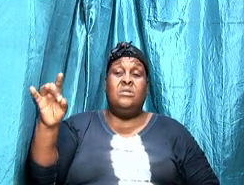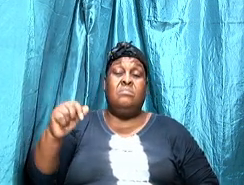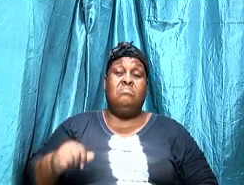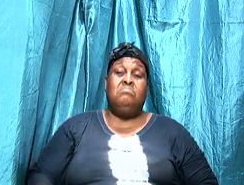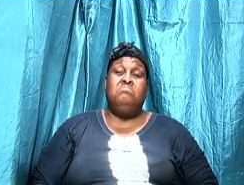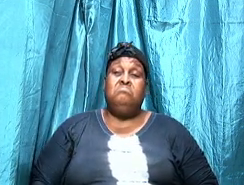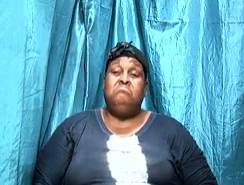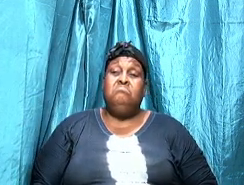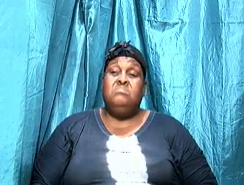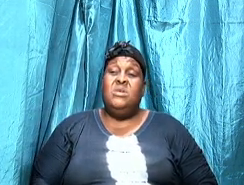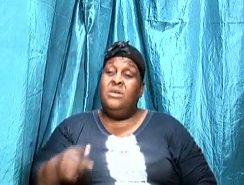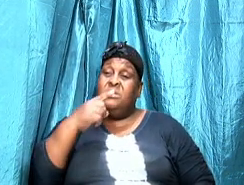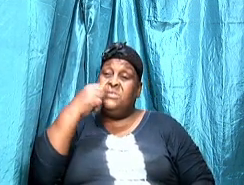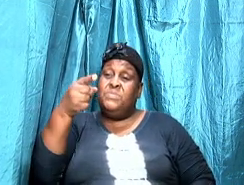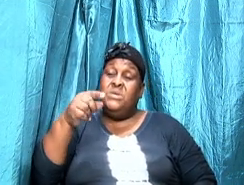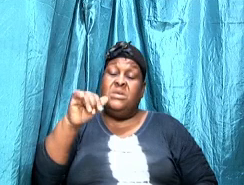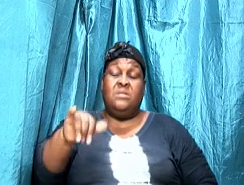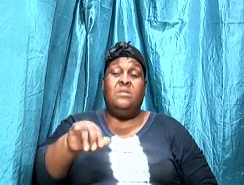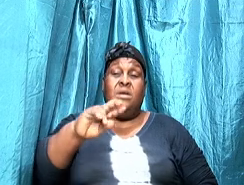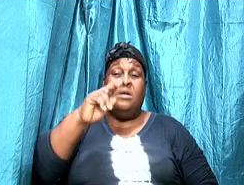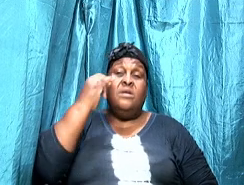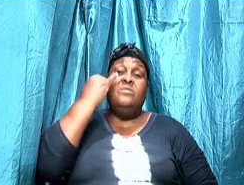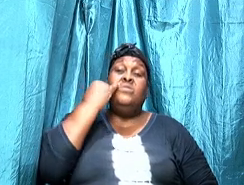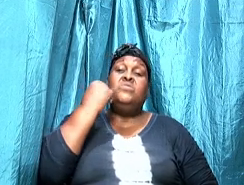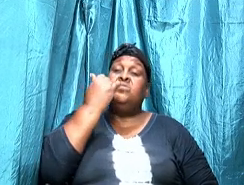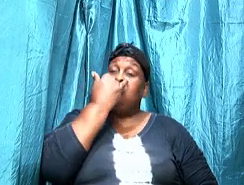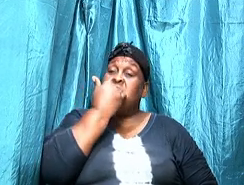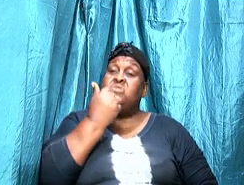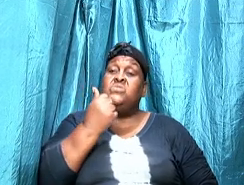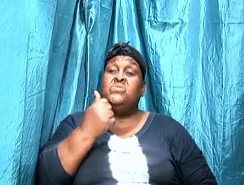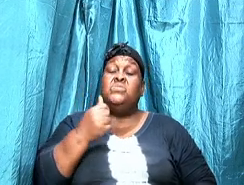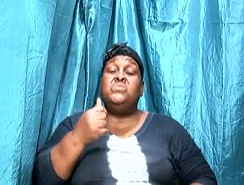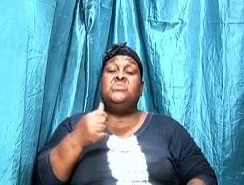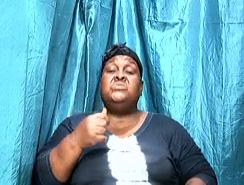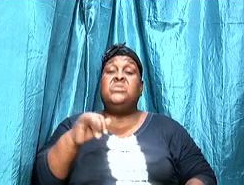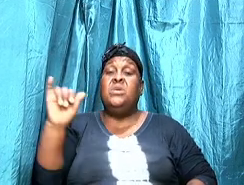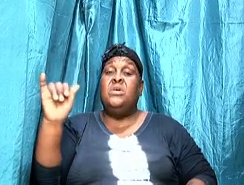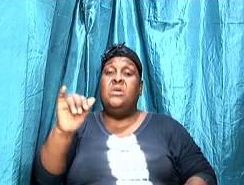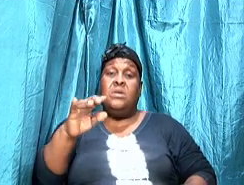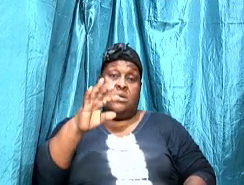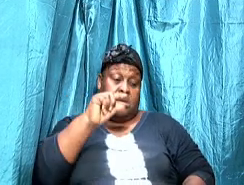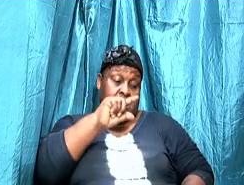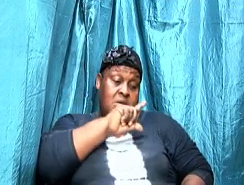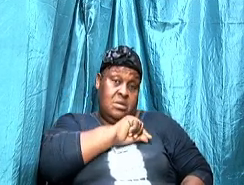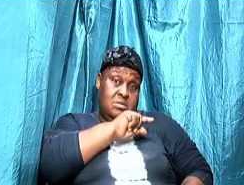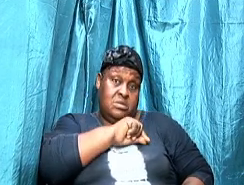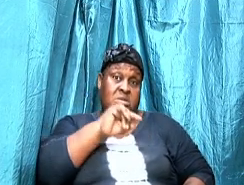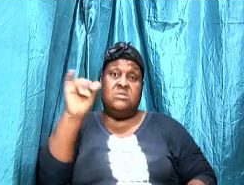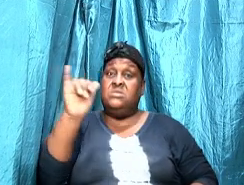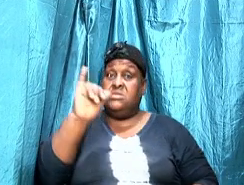laid out that the Jews were also guilty before God.